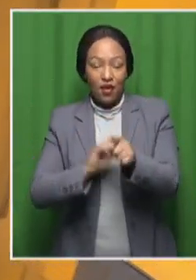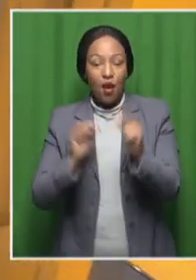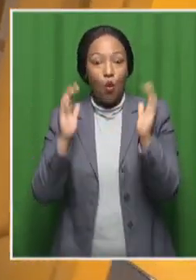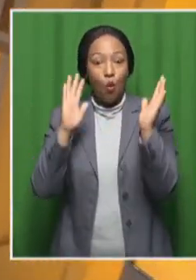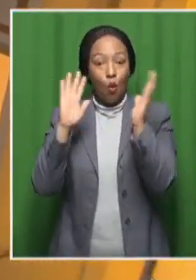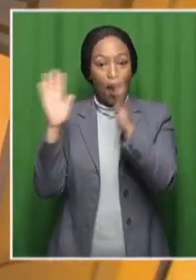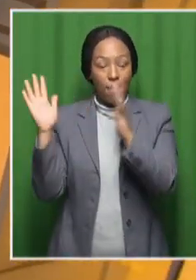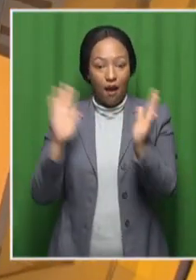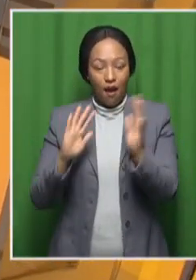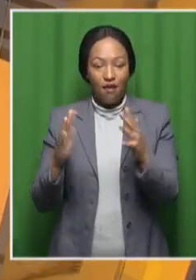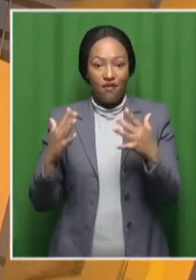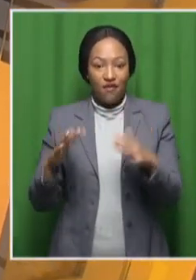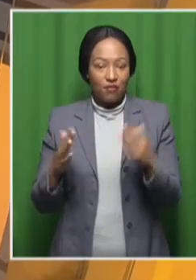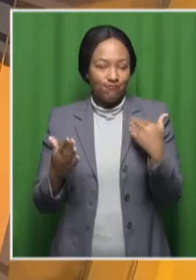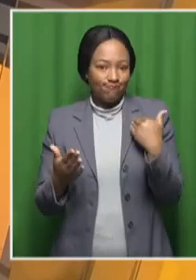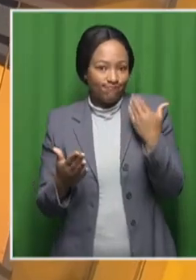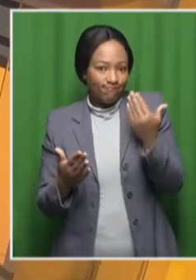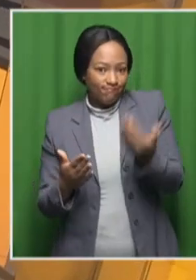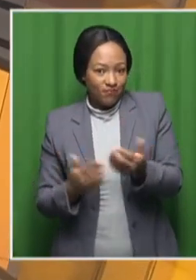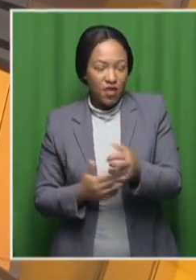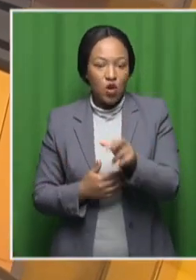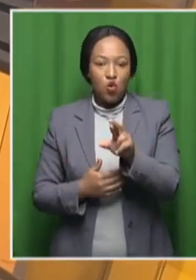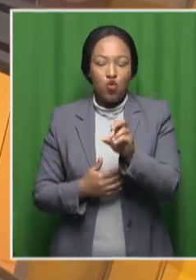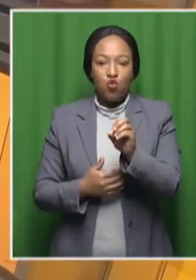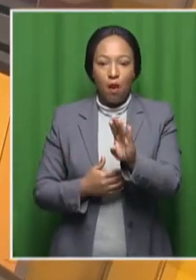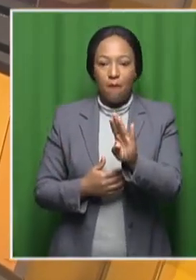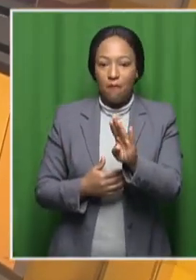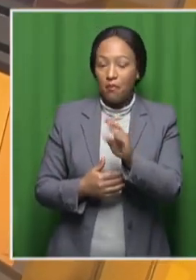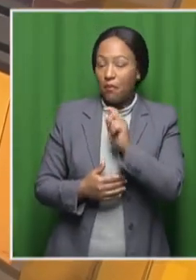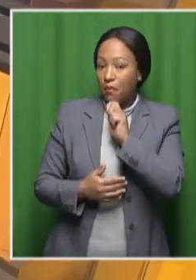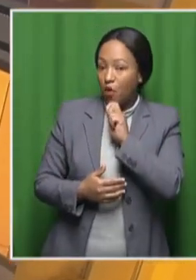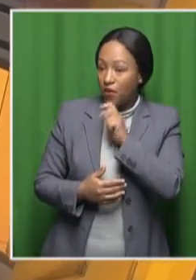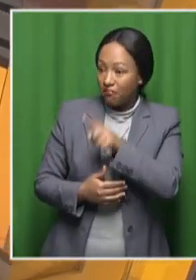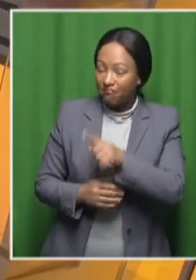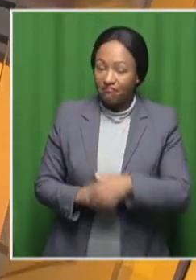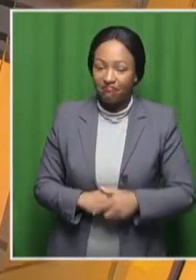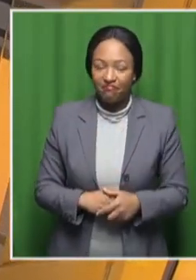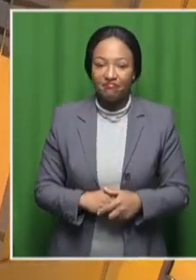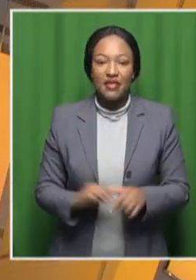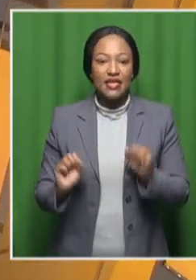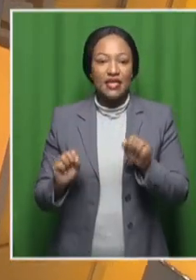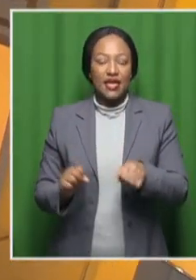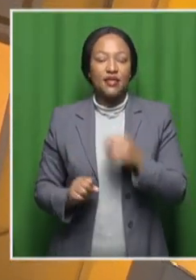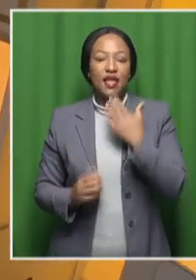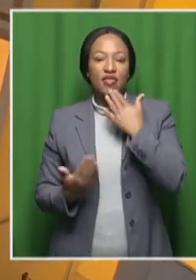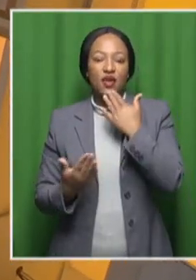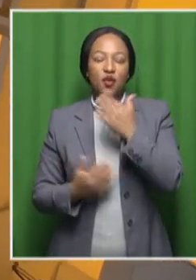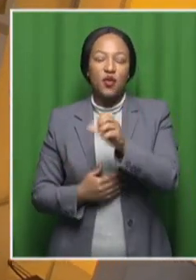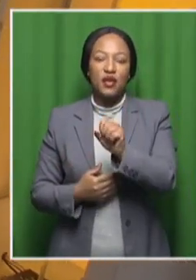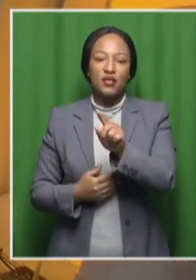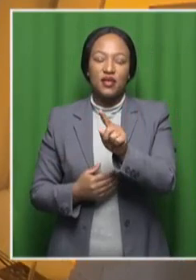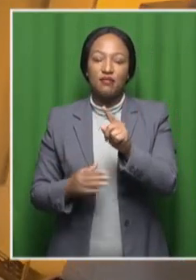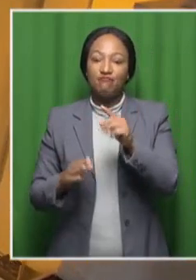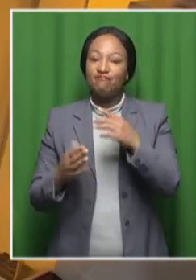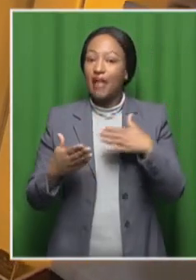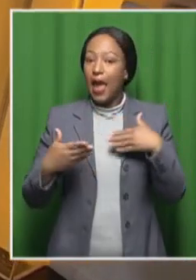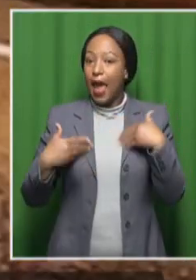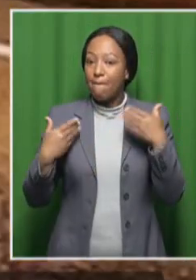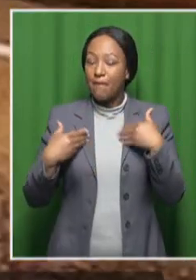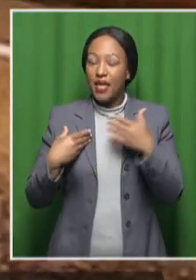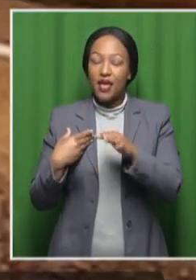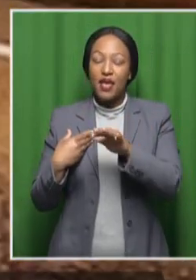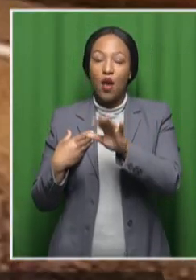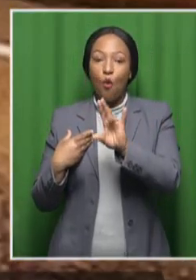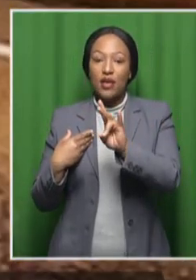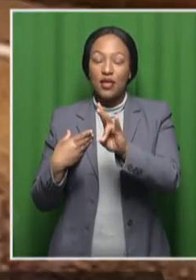it's impacted our commutes. Rob, good morning. Yeah, thanks, SK. Morning to you. Good morning, South Africa. Happy Wednesday. Joel Guy here in a minute with